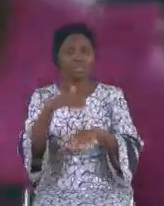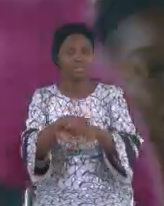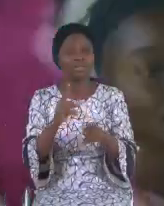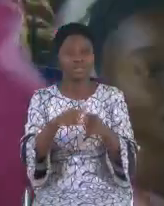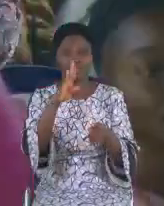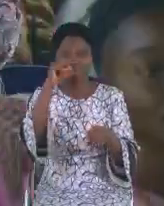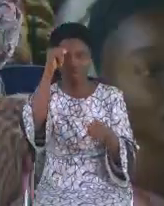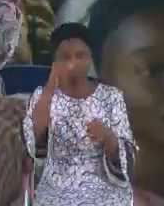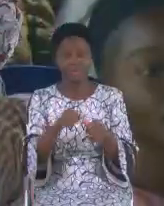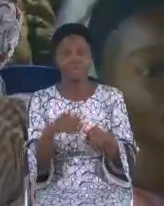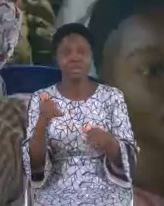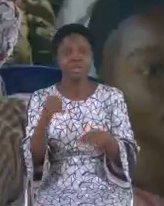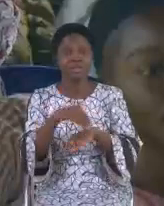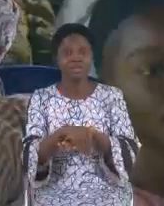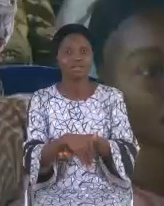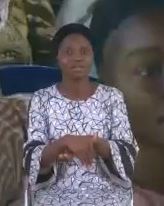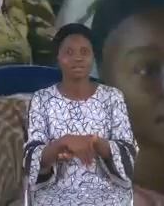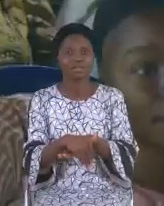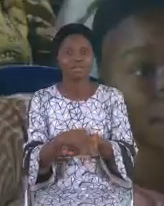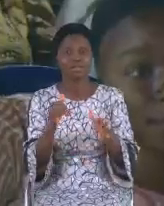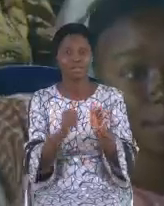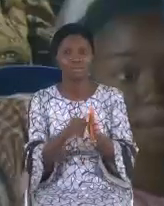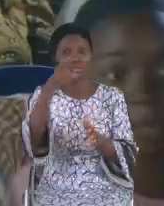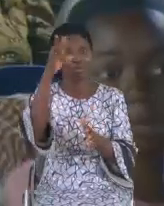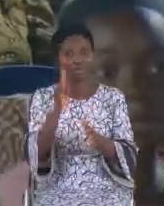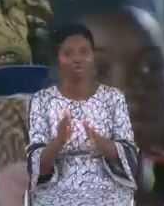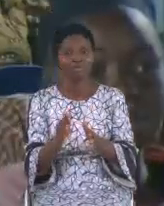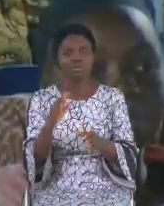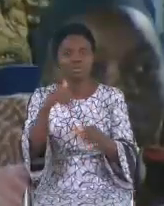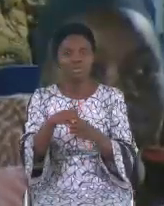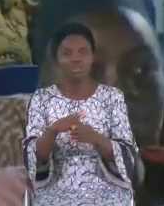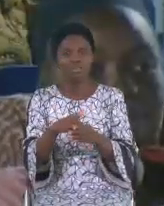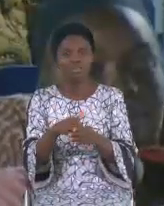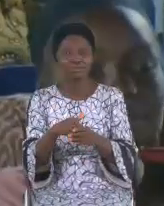a night that God will supernaturally touch you,